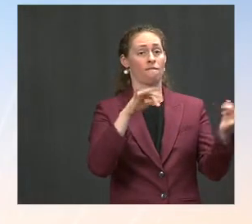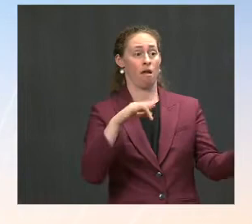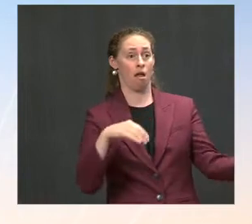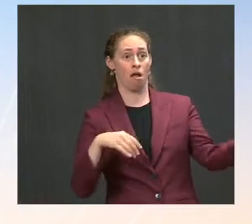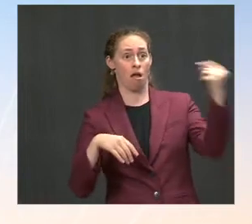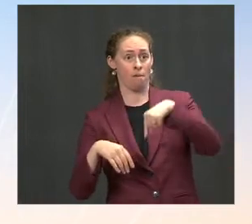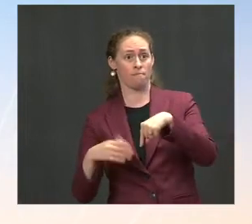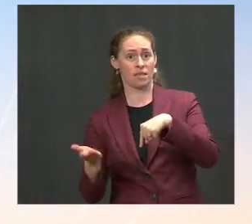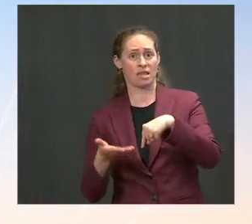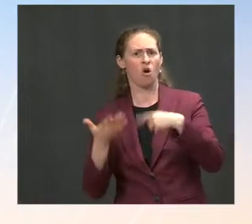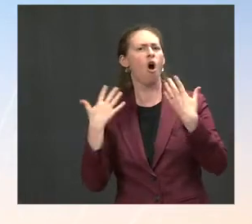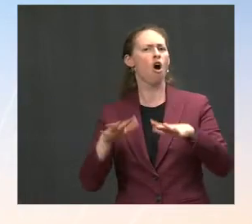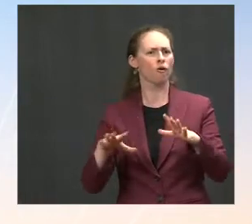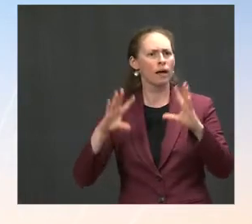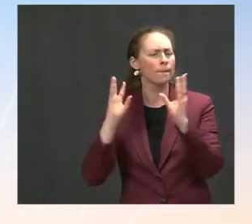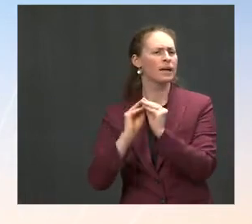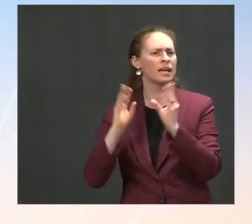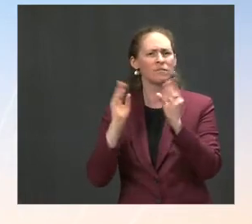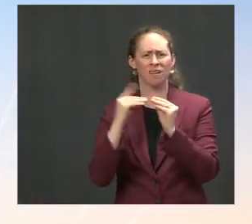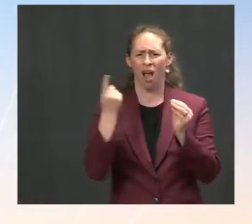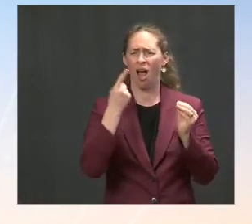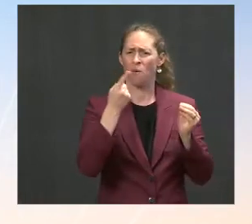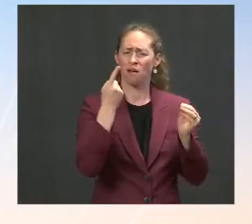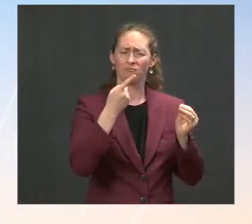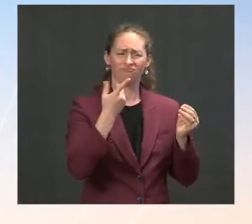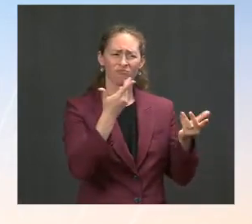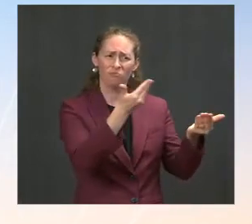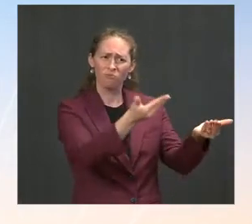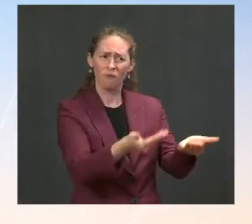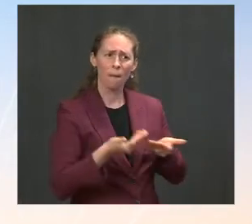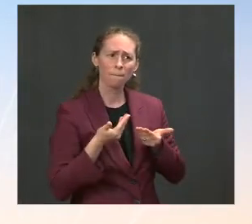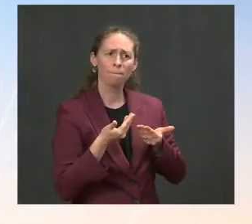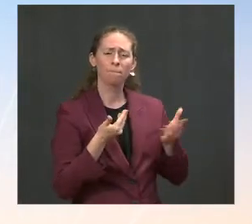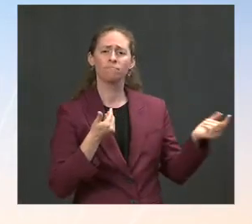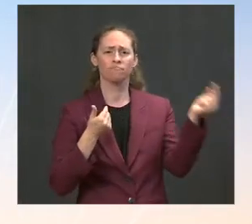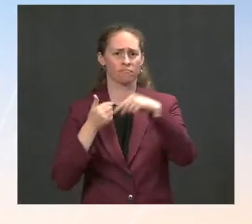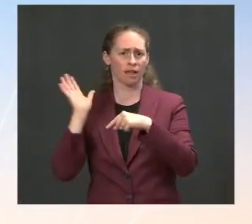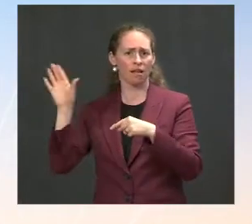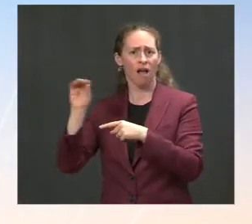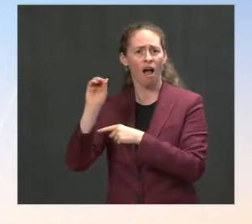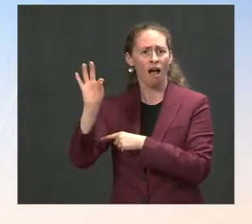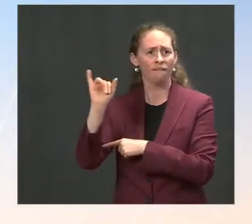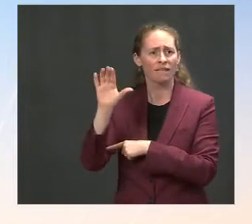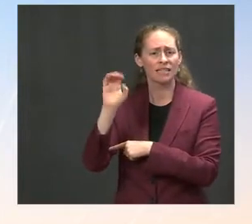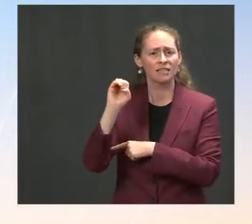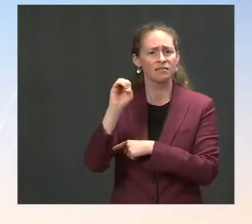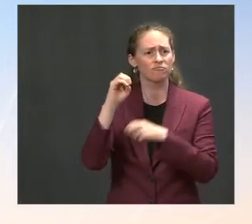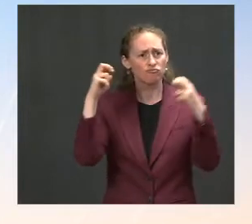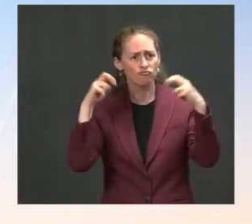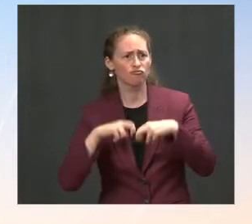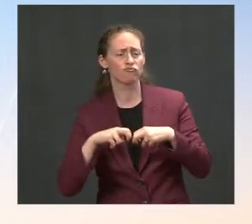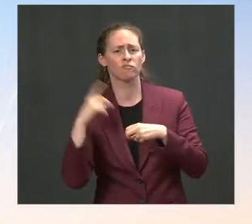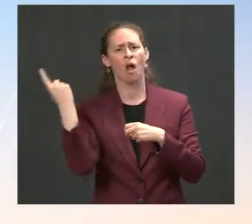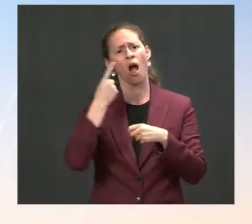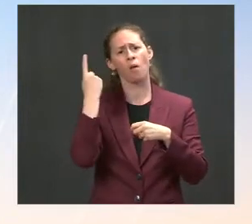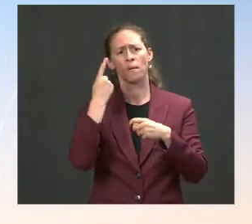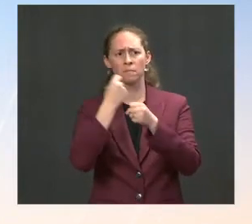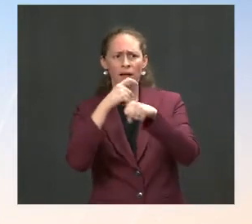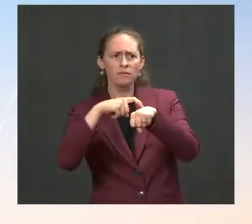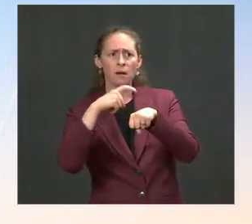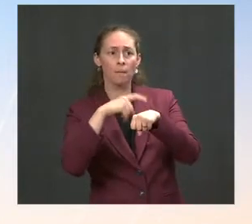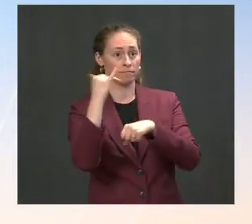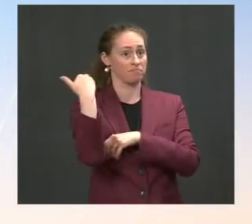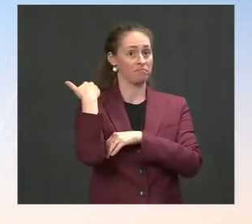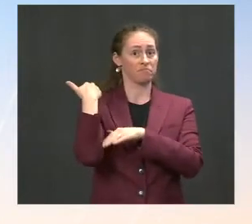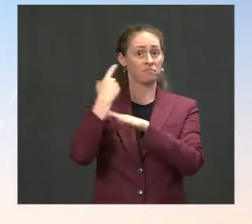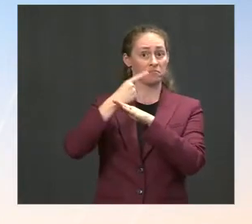he's always happy to do that. The door to the Oval Office is always open, and he is available and will be through the course of the weekend, but also through the